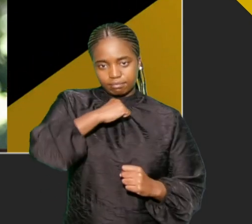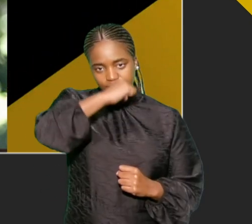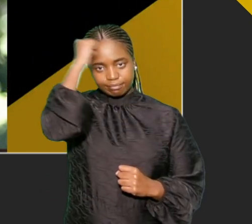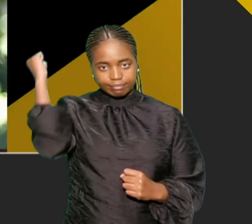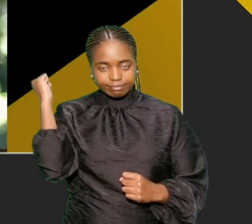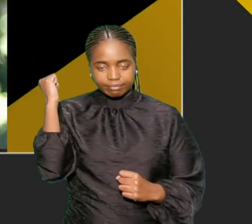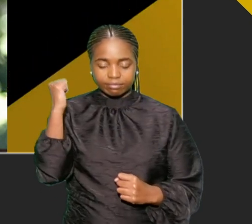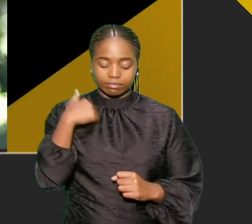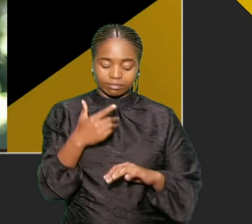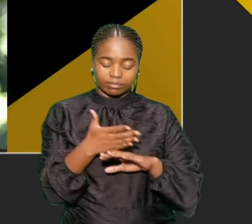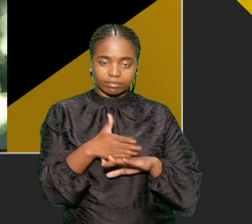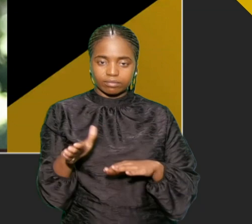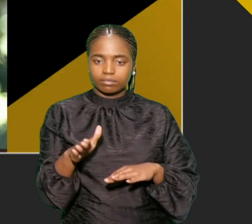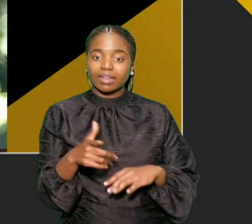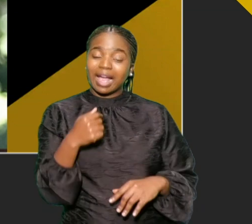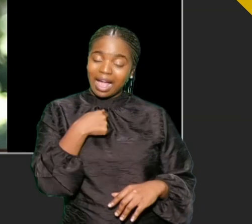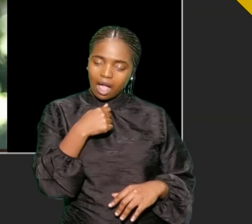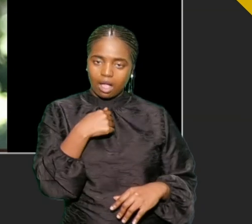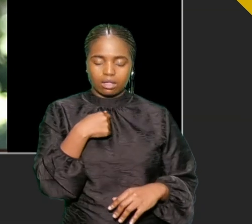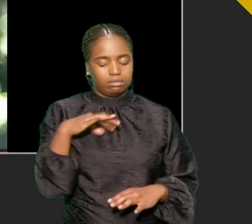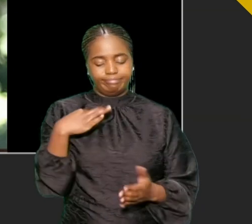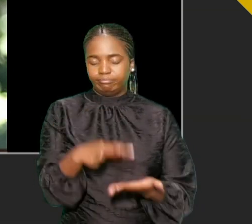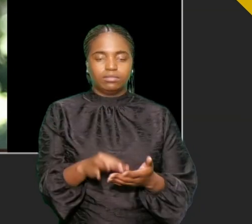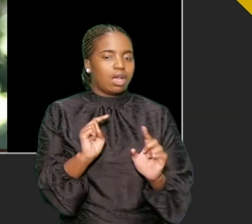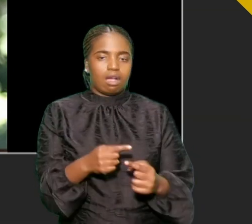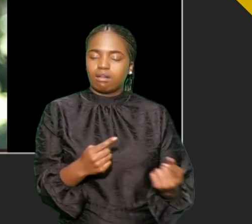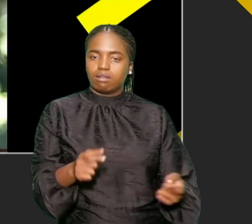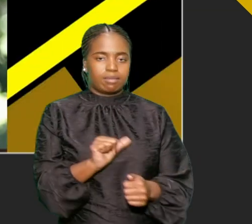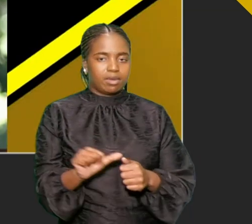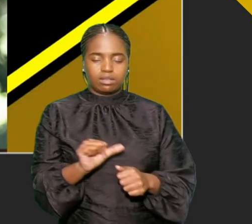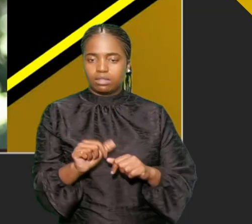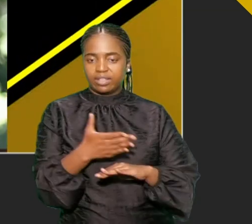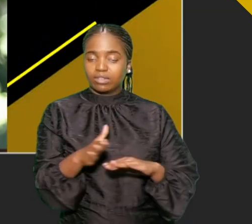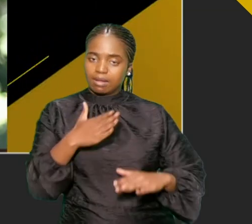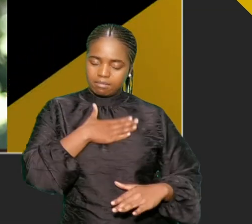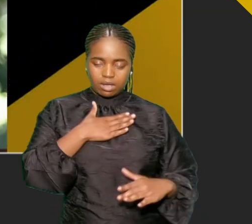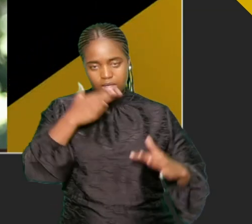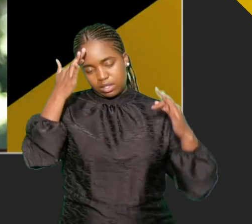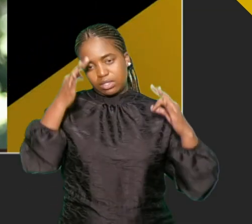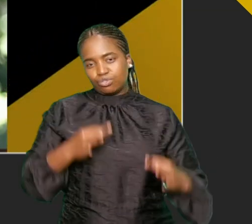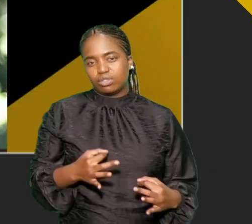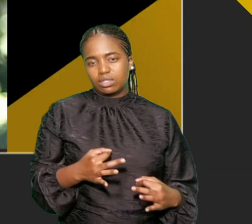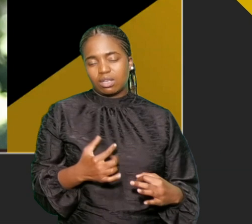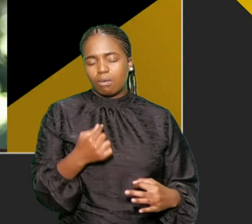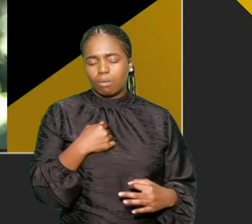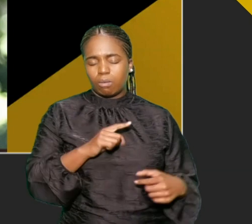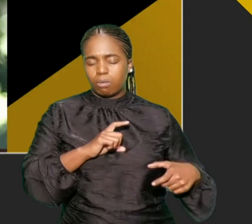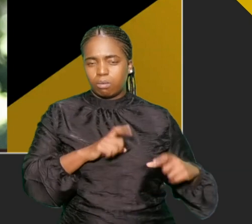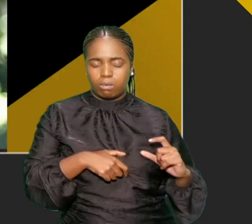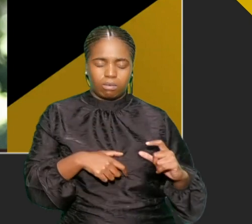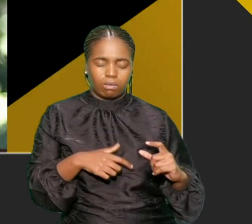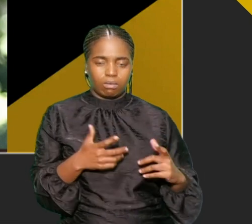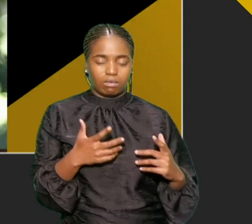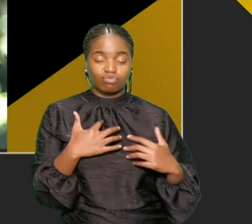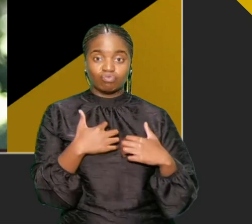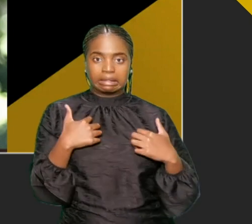we got divorced. It got to a point where I personally said, I can't do this anymore. It was my decision. It was the most traumatic